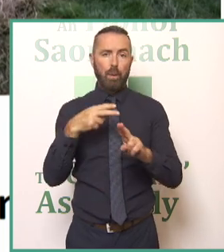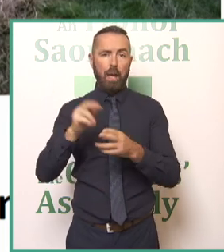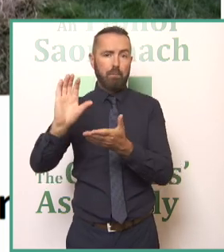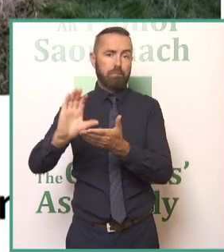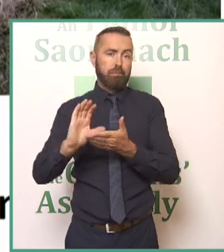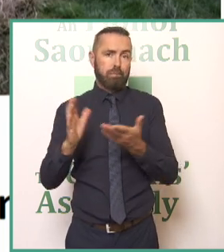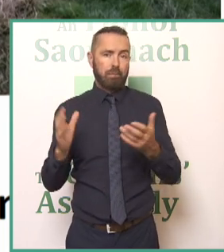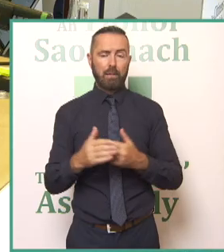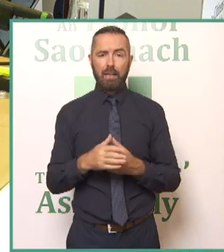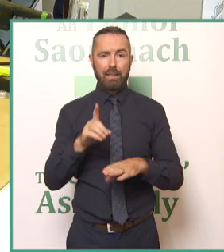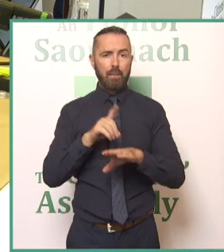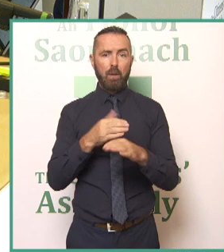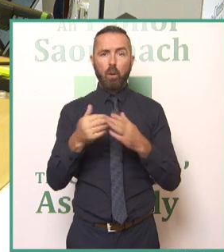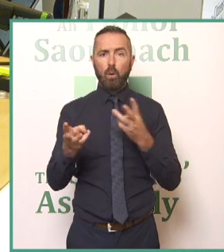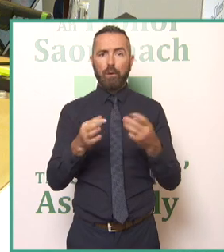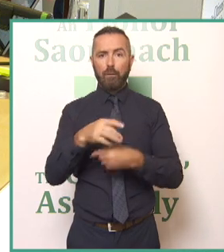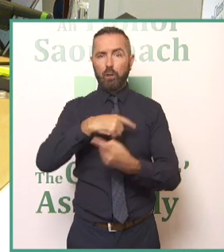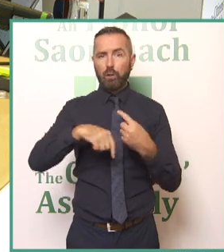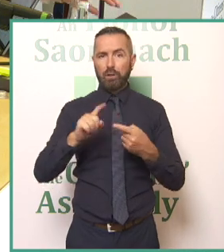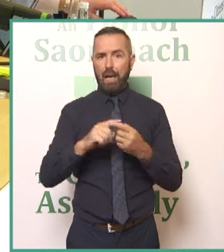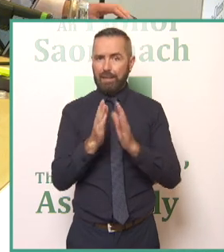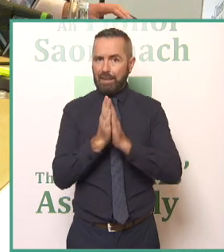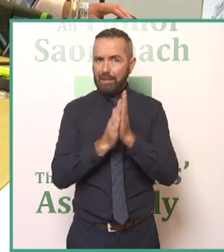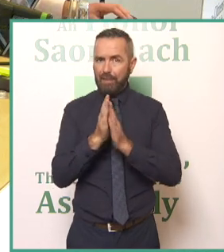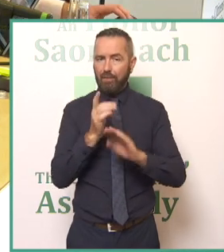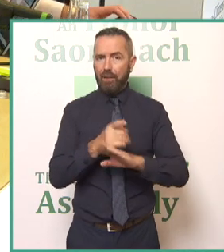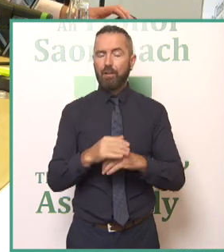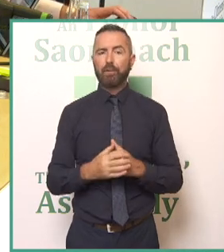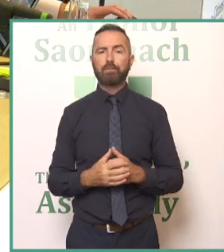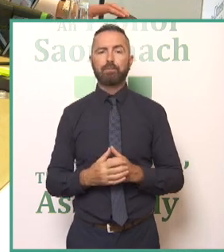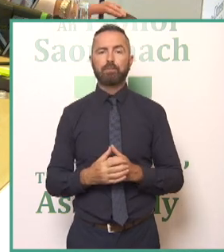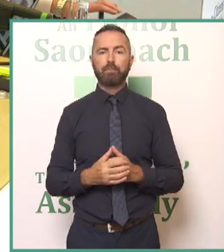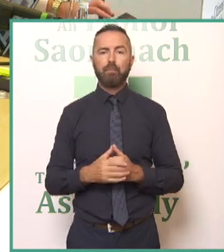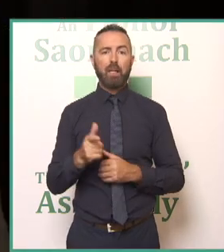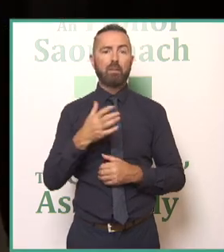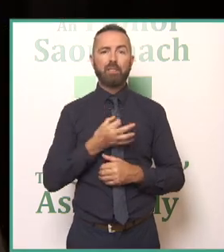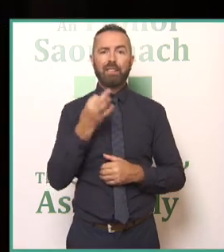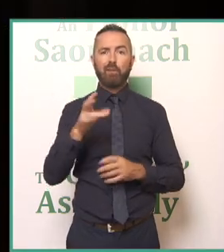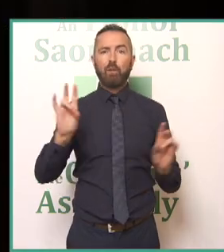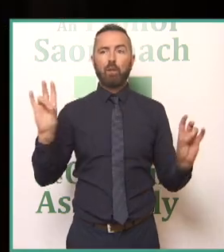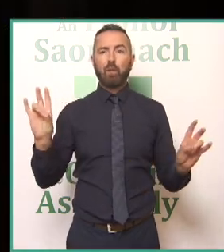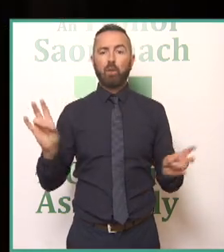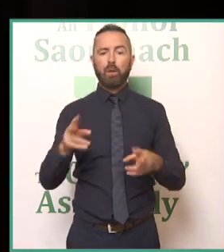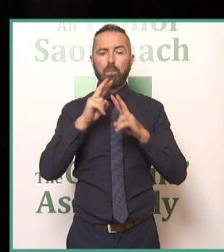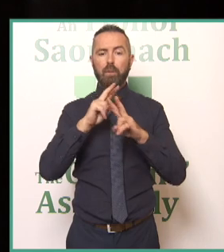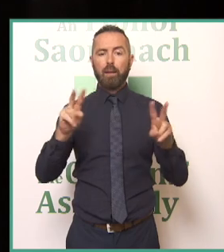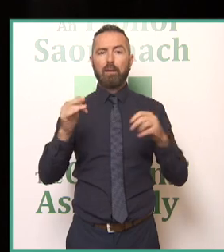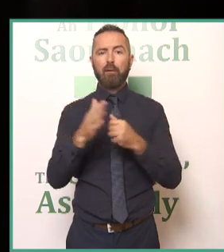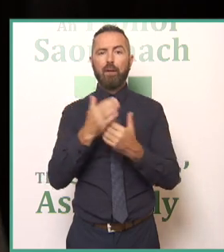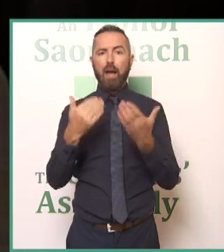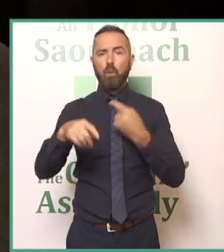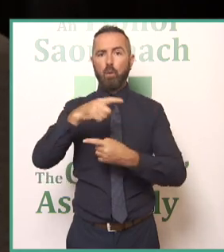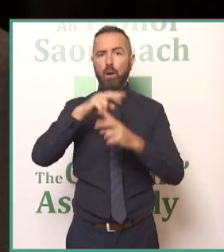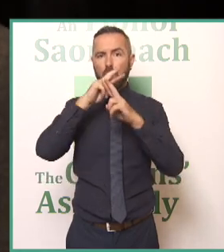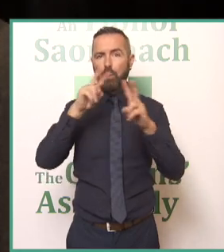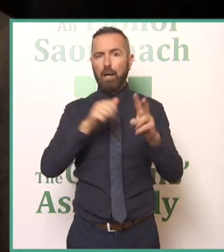works for us and the incentives there. So that sort of gives you a sort of a whistle-stop tour in terms of how we're looking at